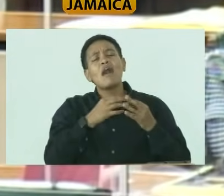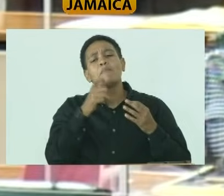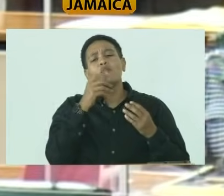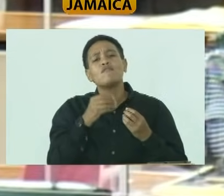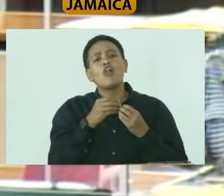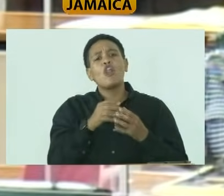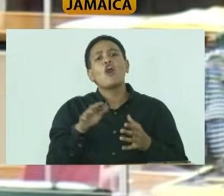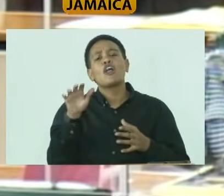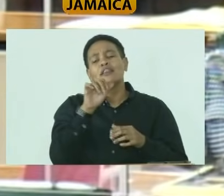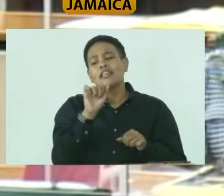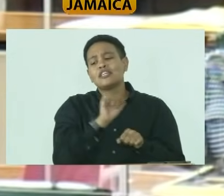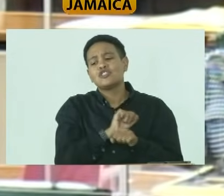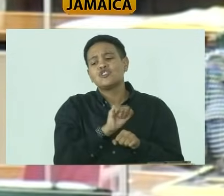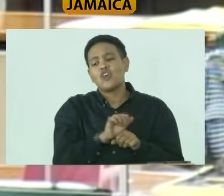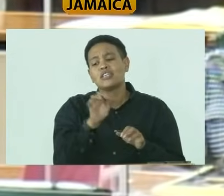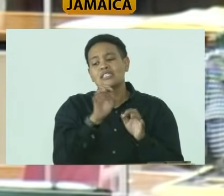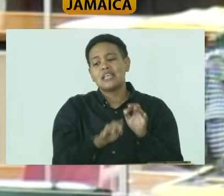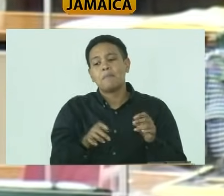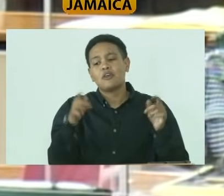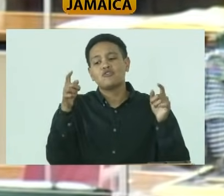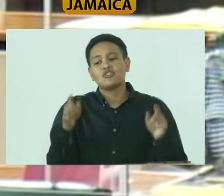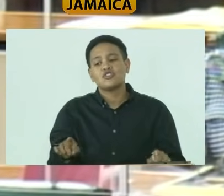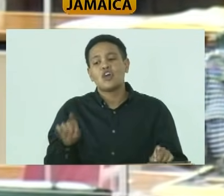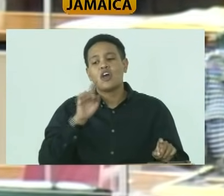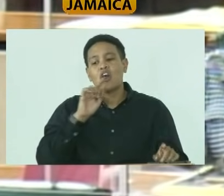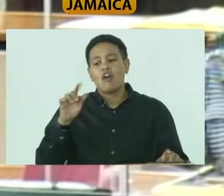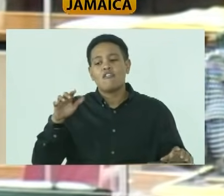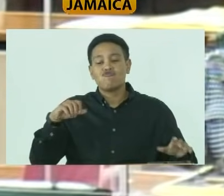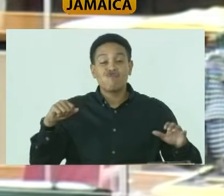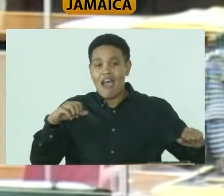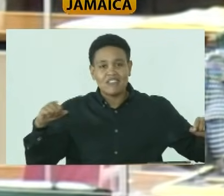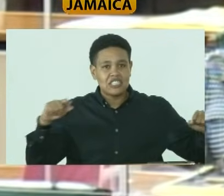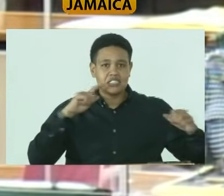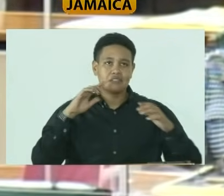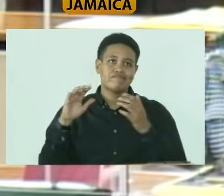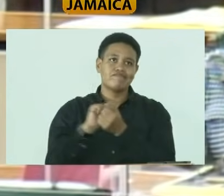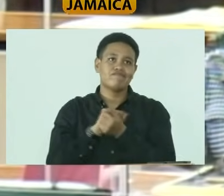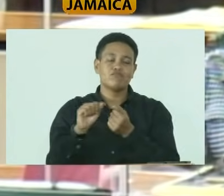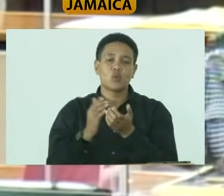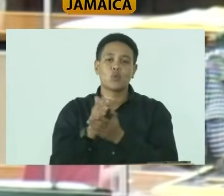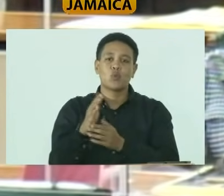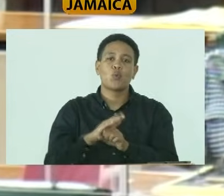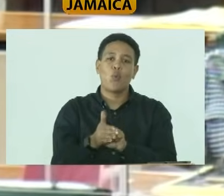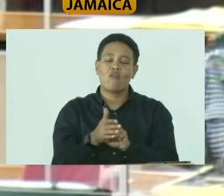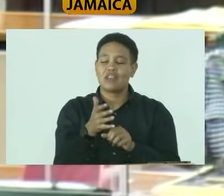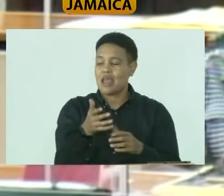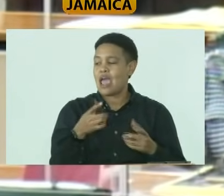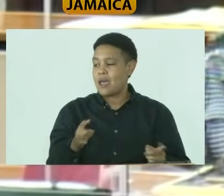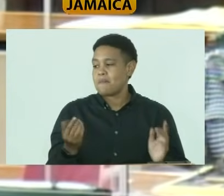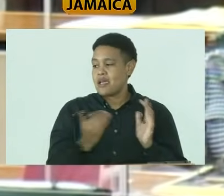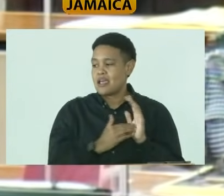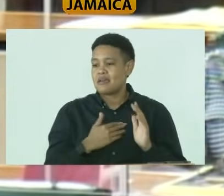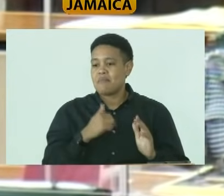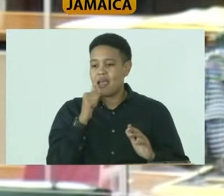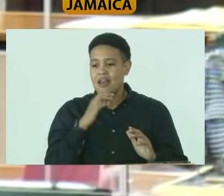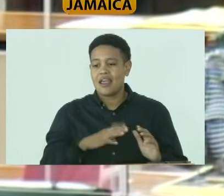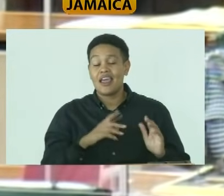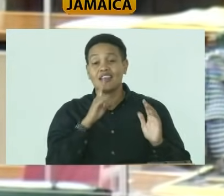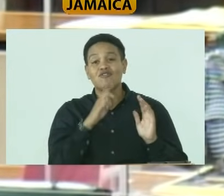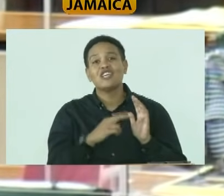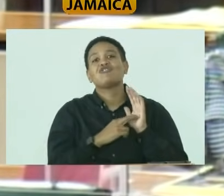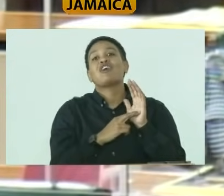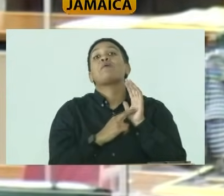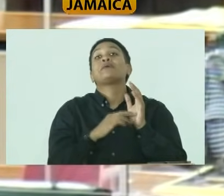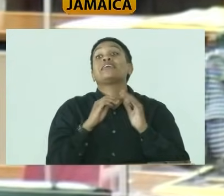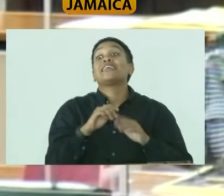their jobs simply as a result of the ravages of COVID-19. Again, my lady, representation